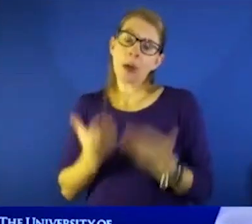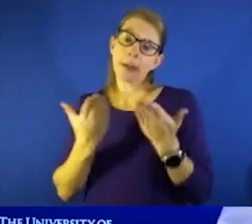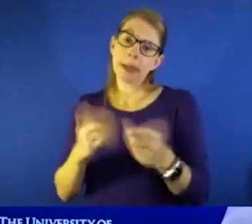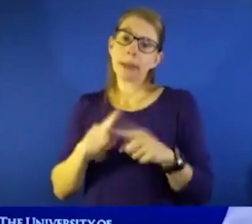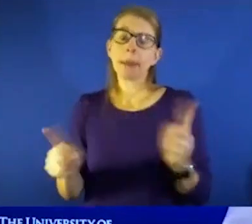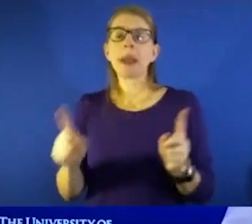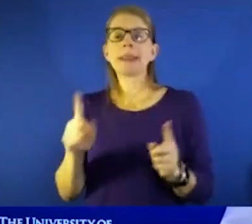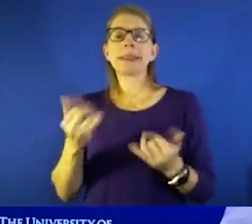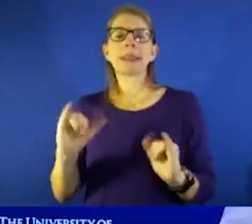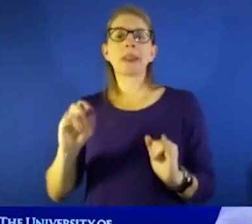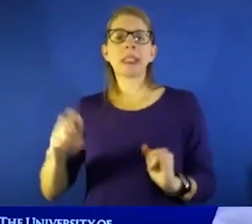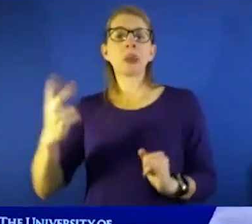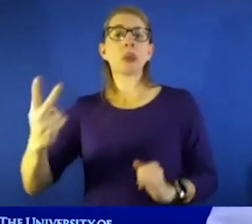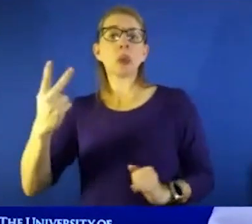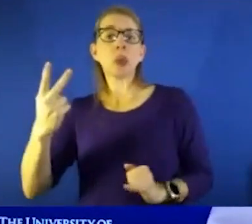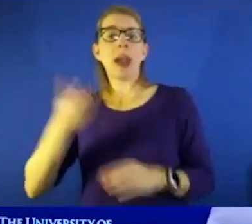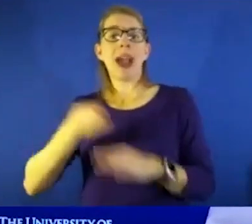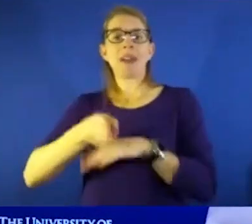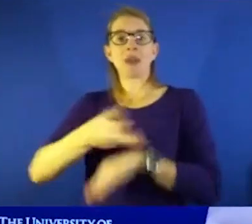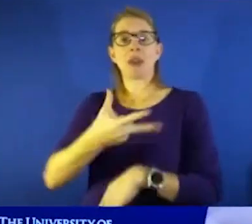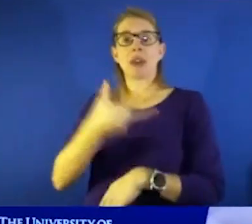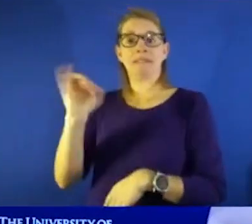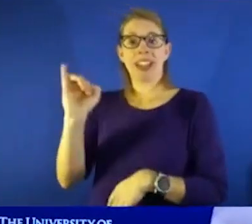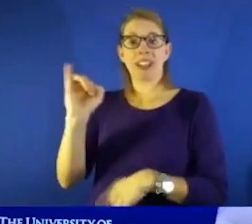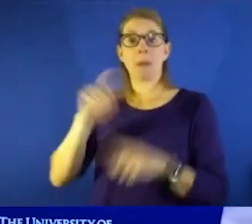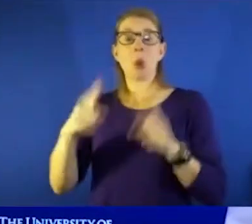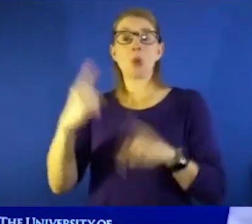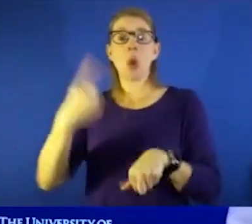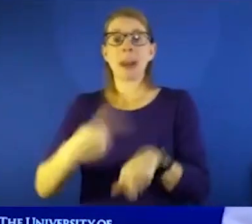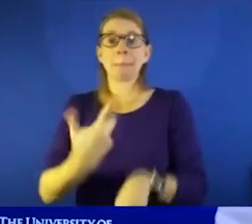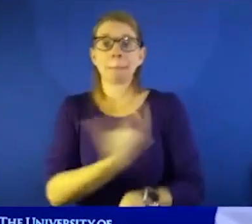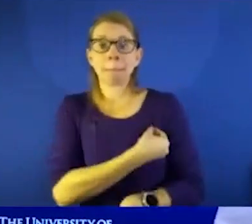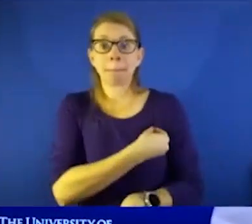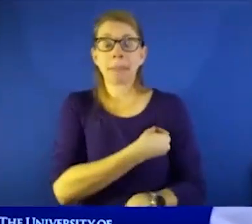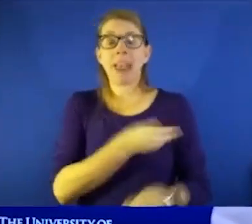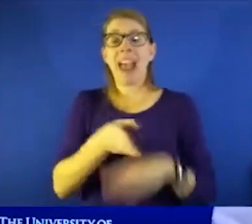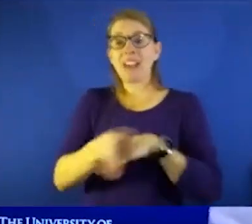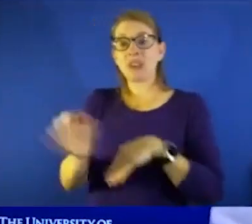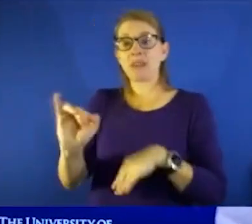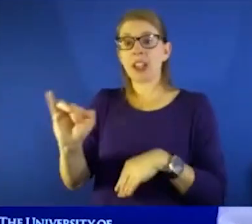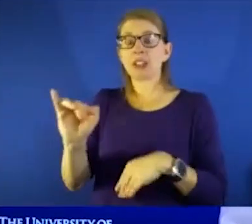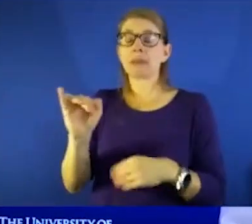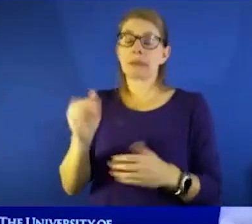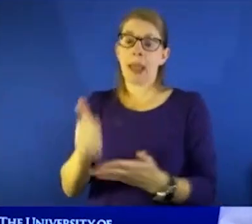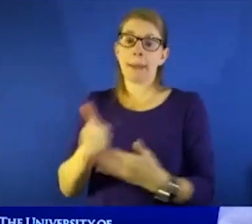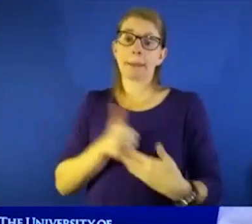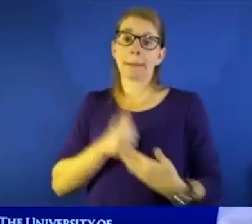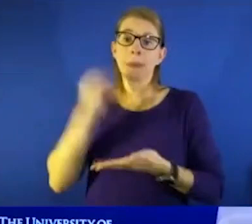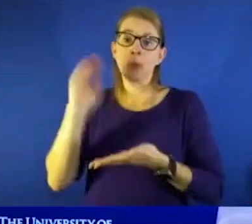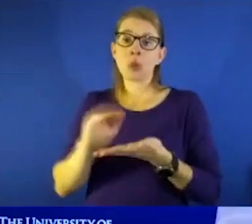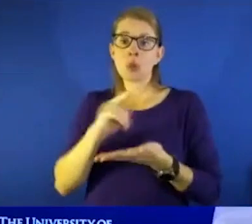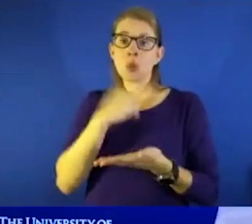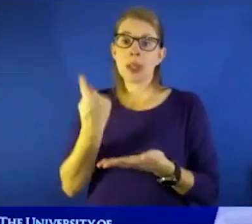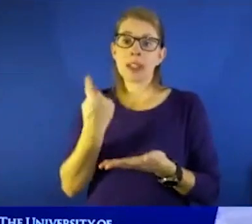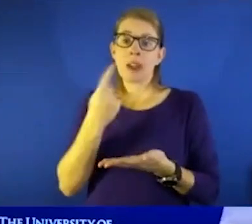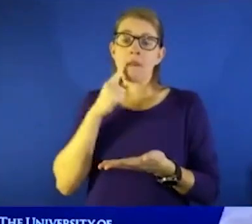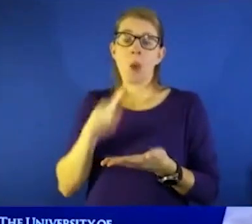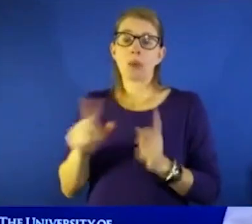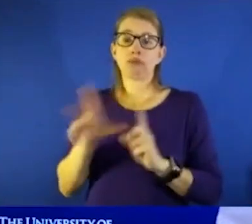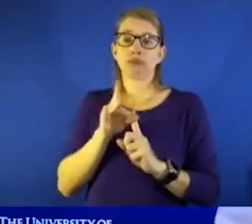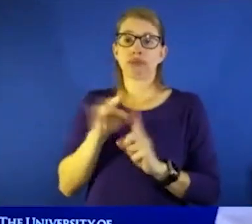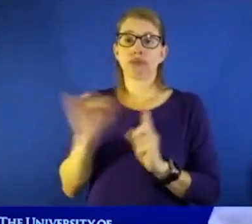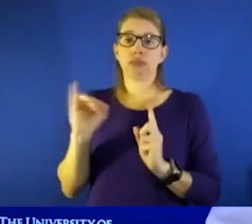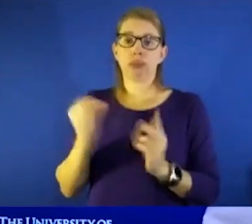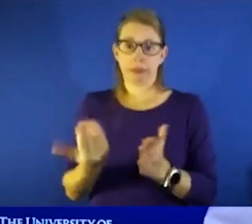doses after infection, but even getting 1 dose of vaccine after infection helps reduce the risk of reinfection, as well